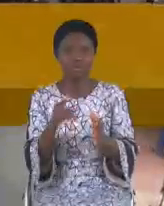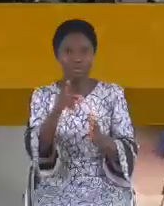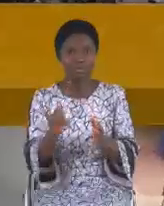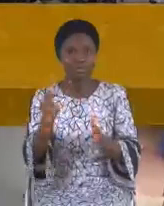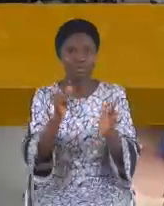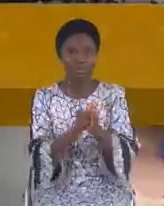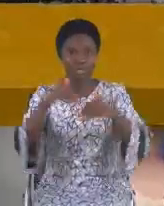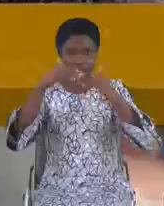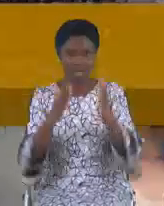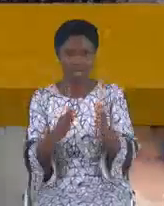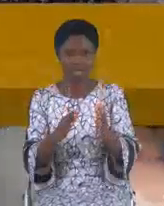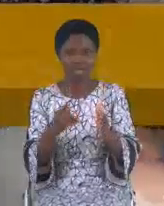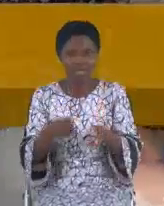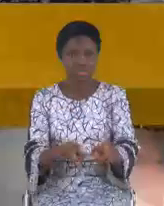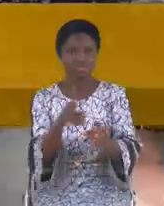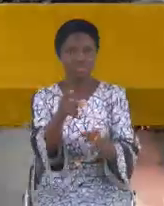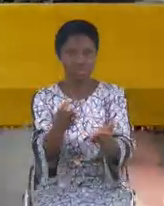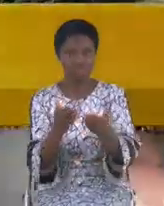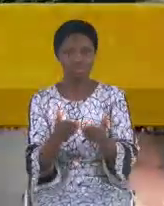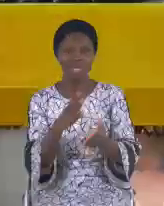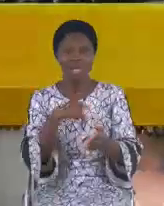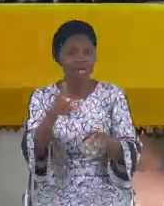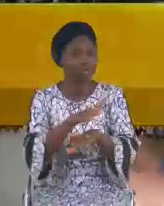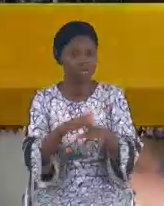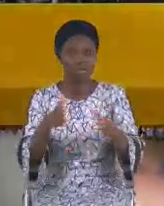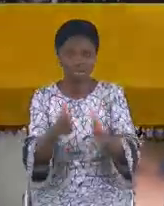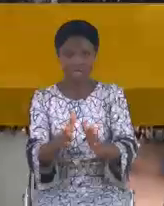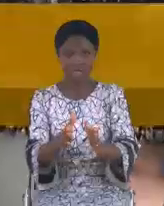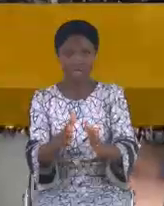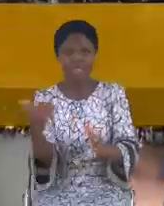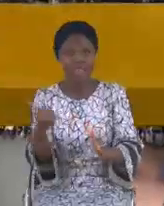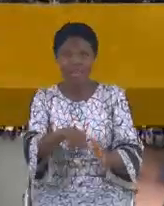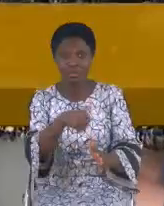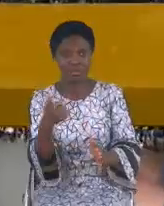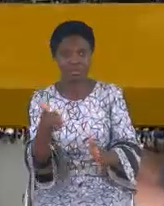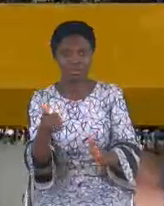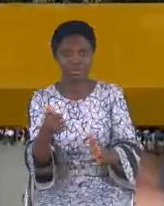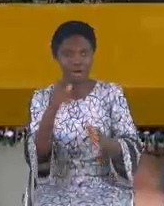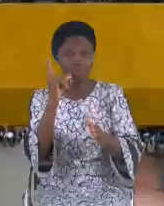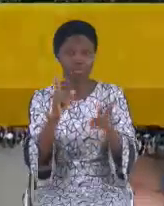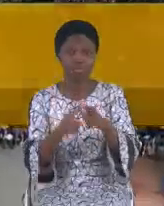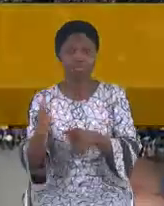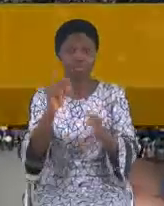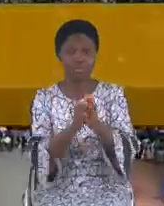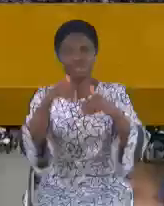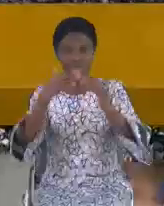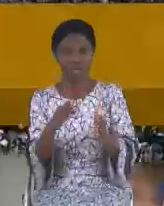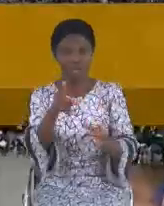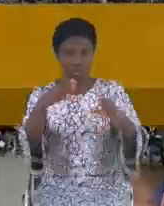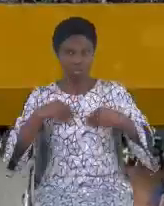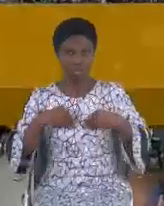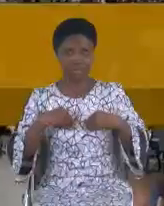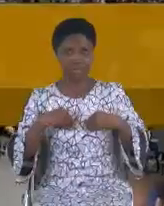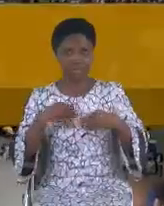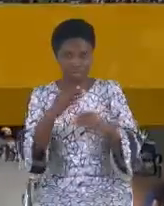you want and you do not allow any other one to use that house. You possess the house. The